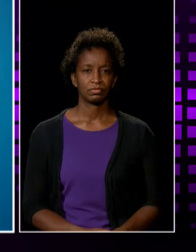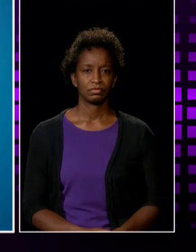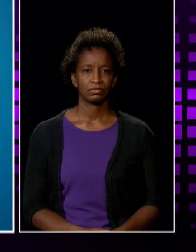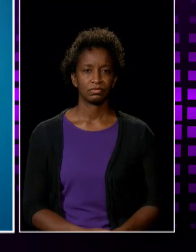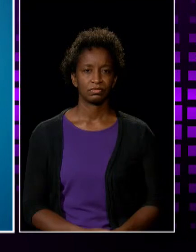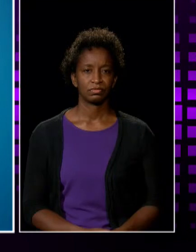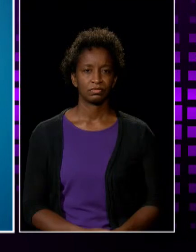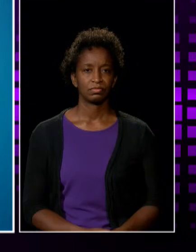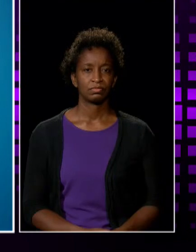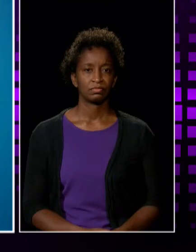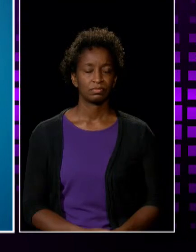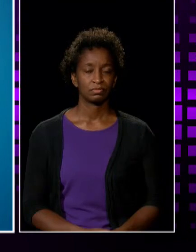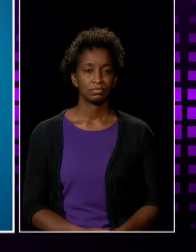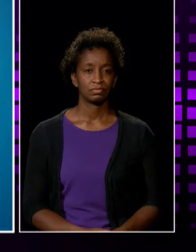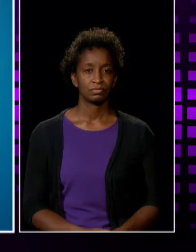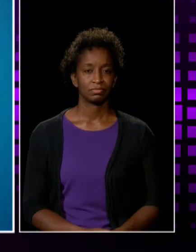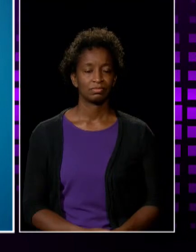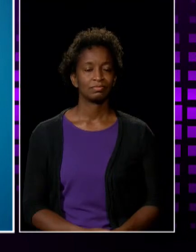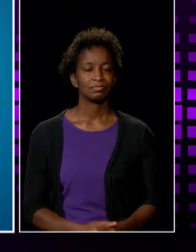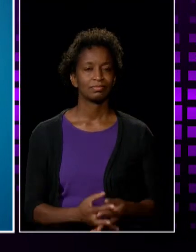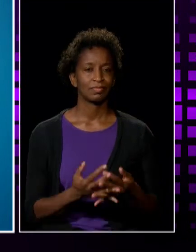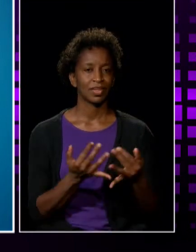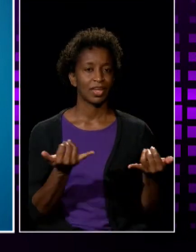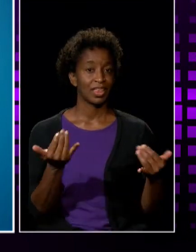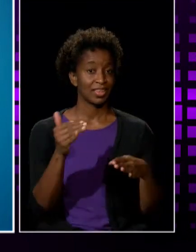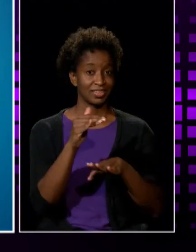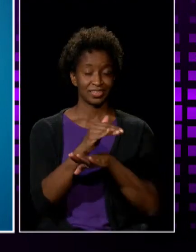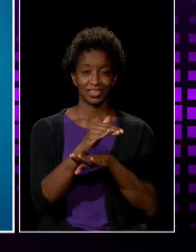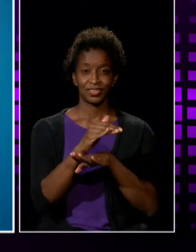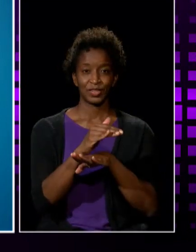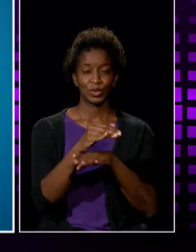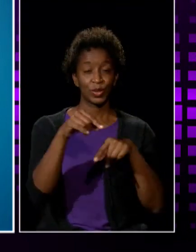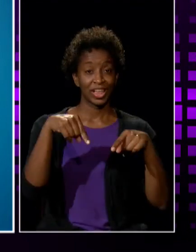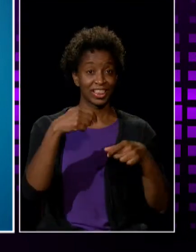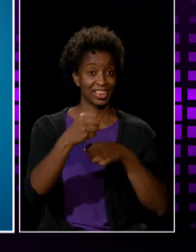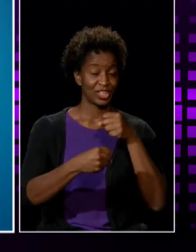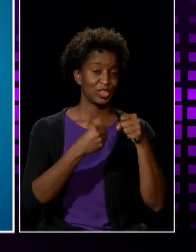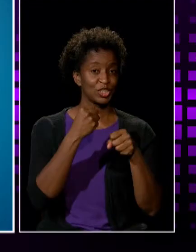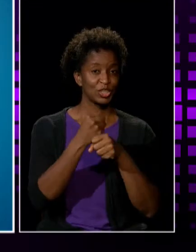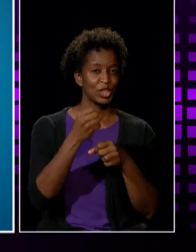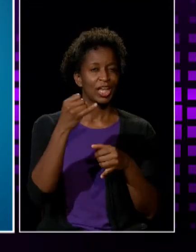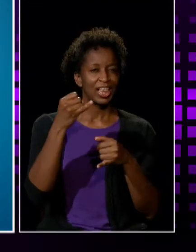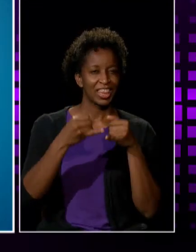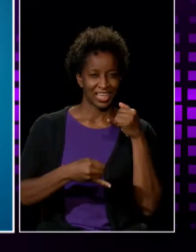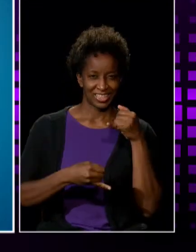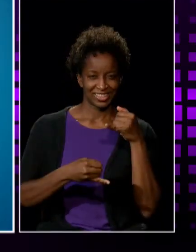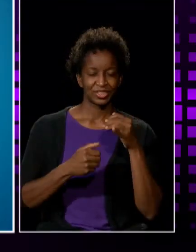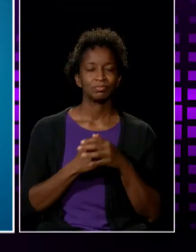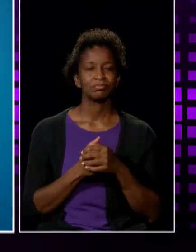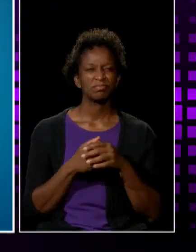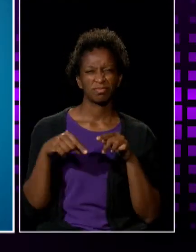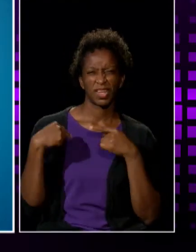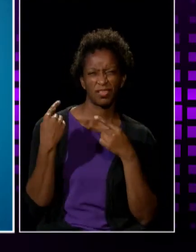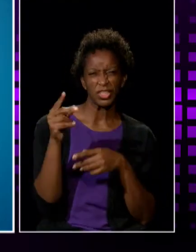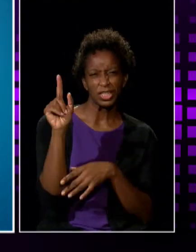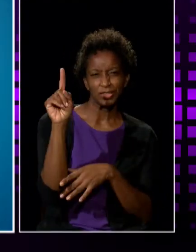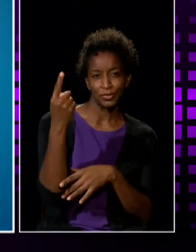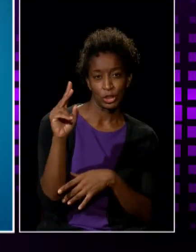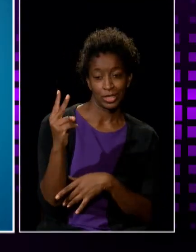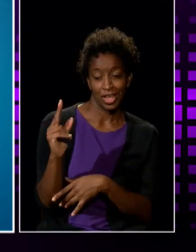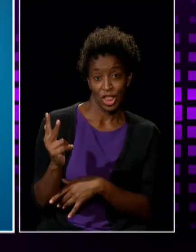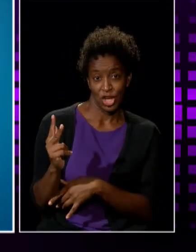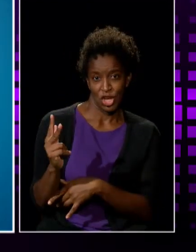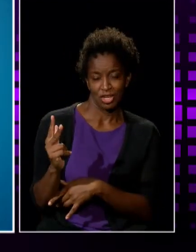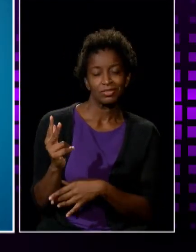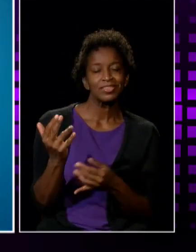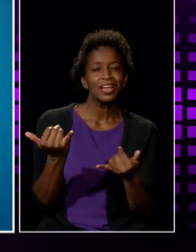And this evening, this is our final show for the year, and it's our third one for the year, so we want you to engage with us as much as possible. The